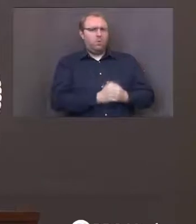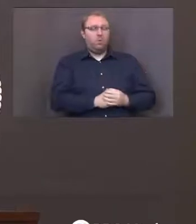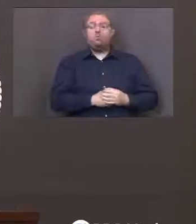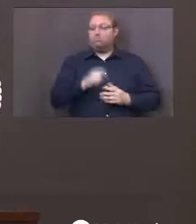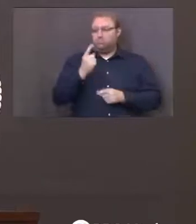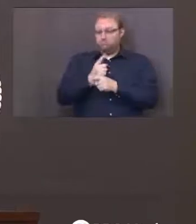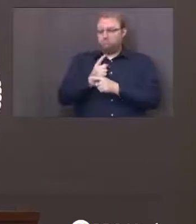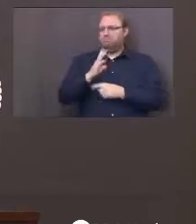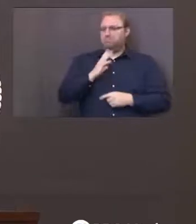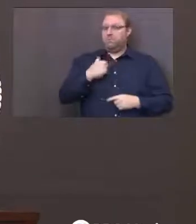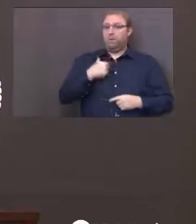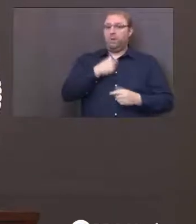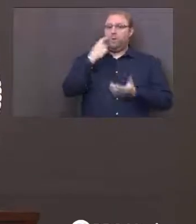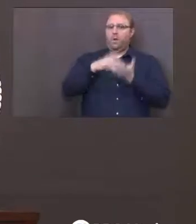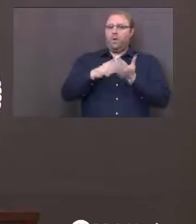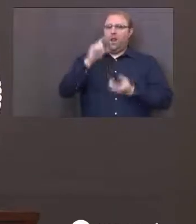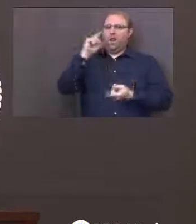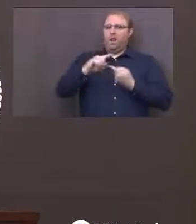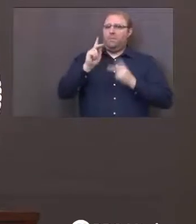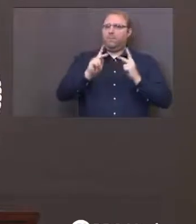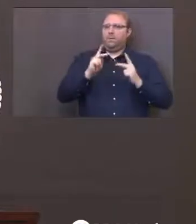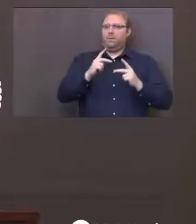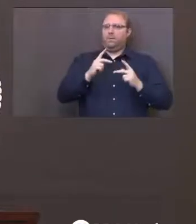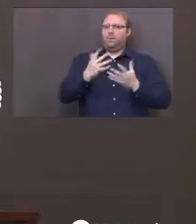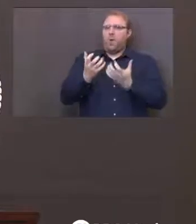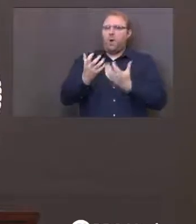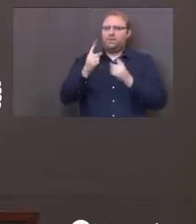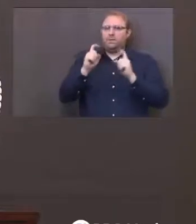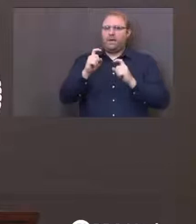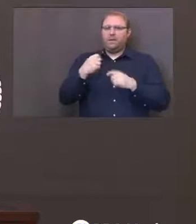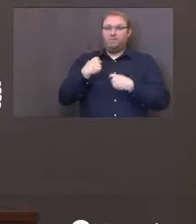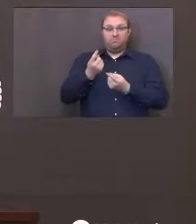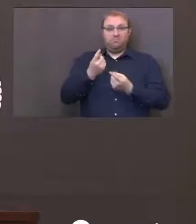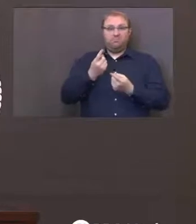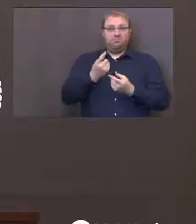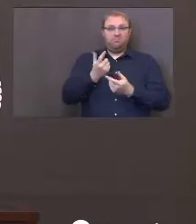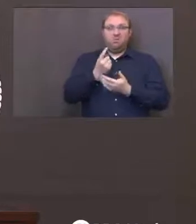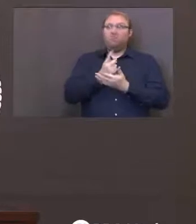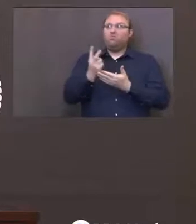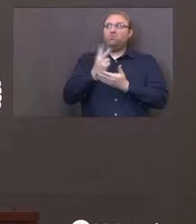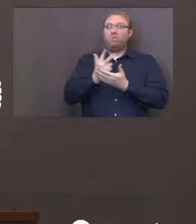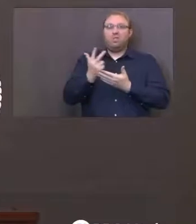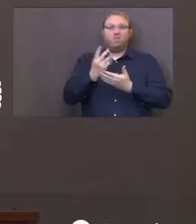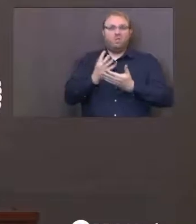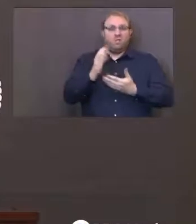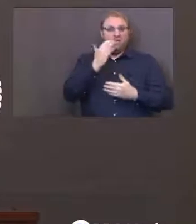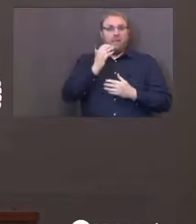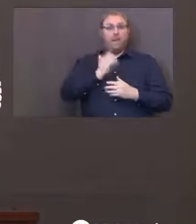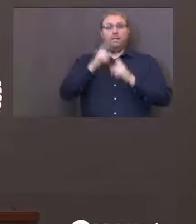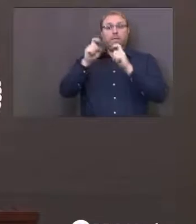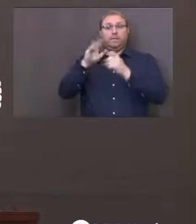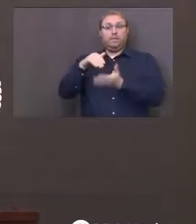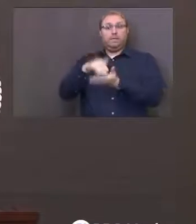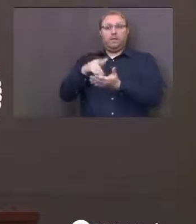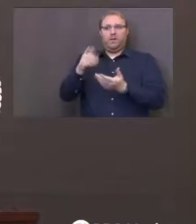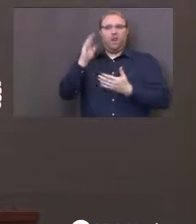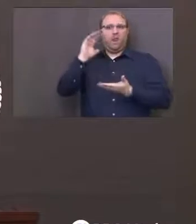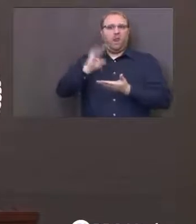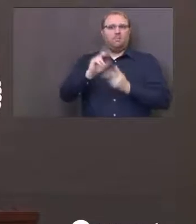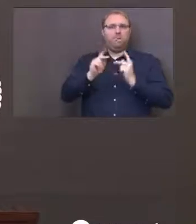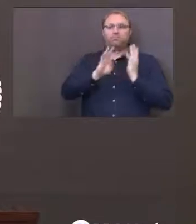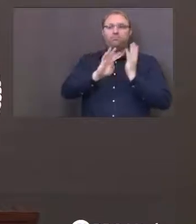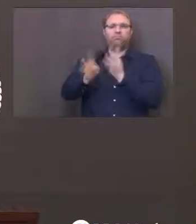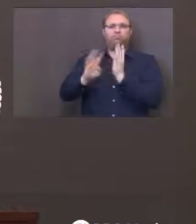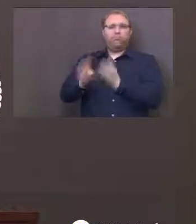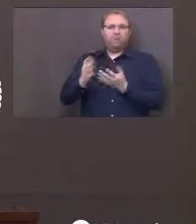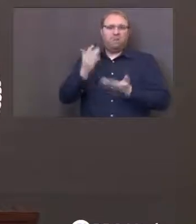is definitely a decrease in demand for testing over the past several weeks. Our testing centers just haven't had, the amount